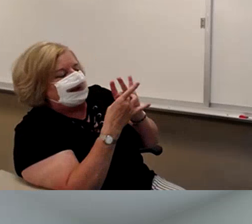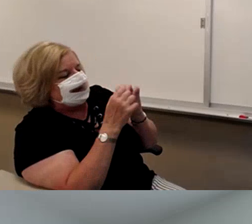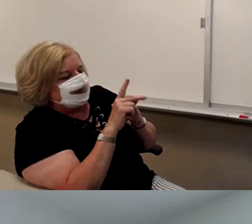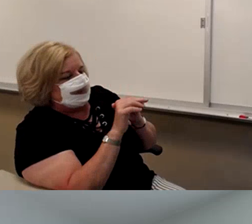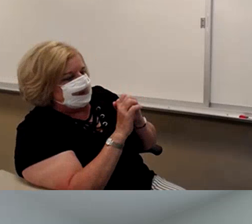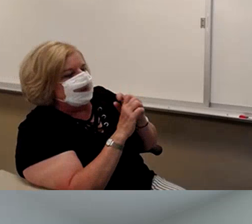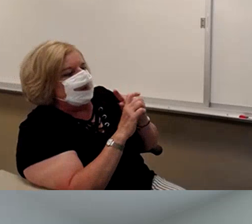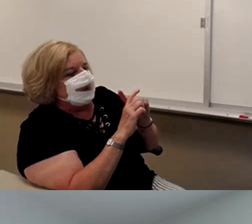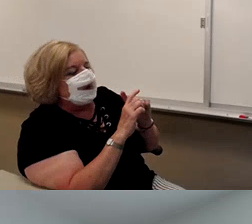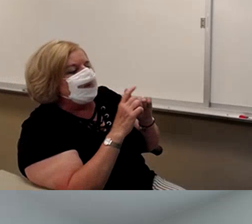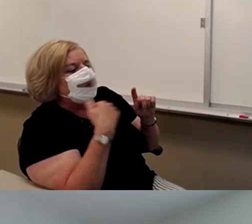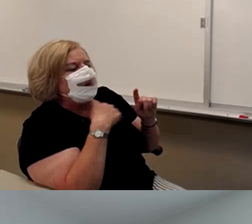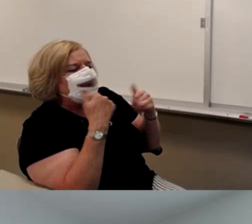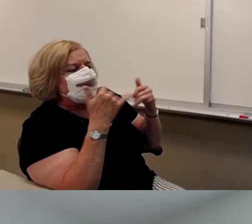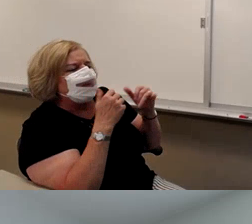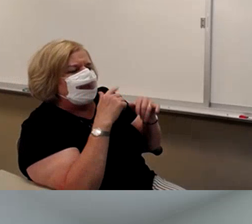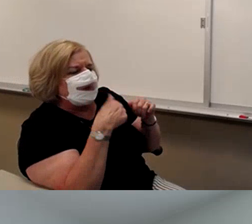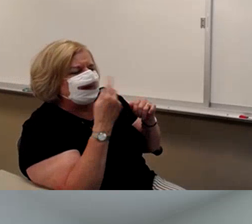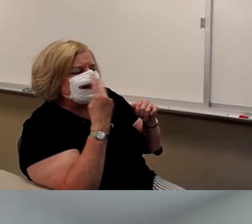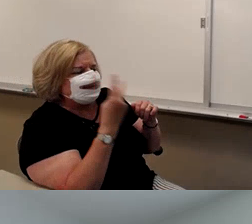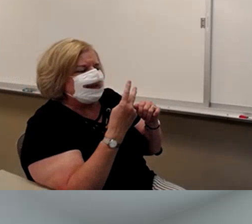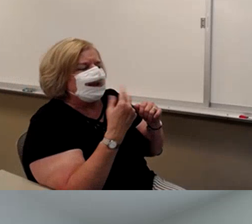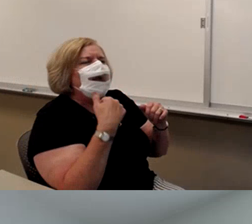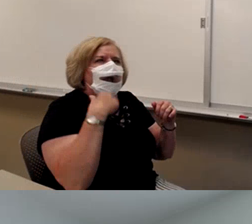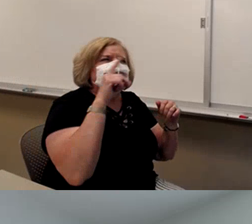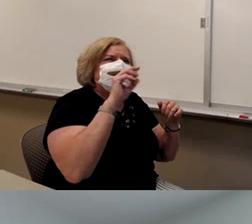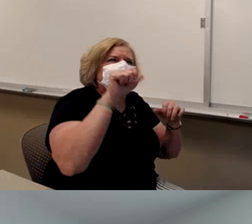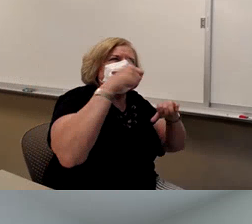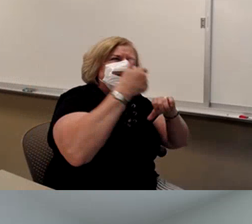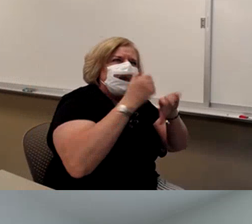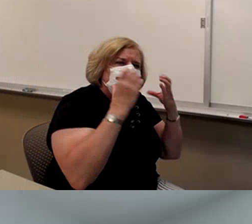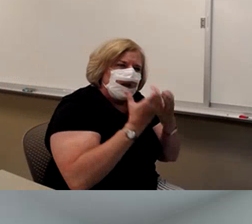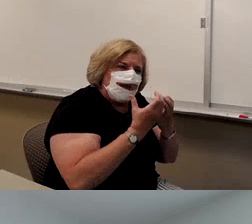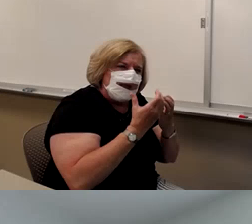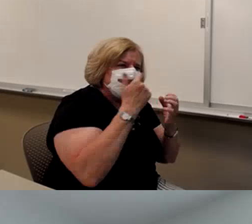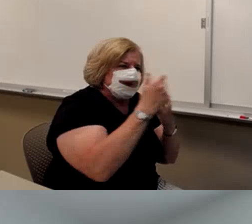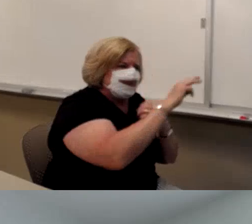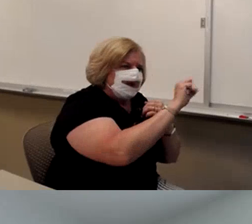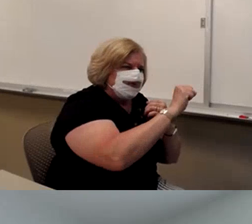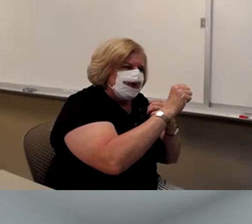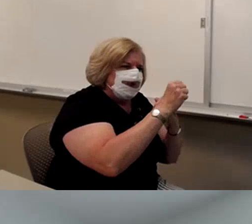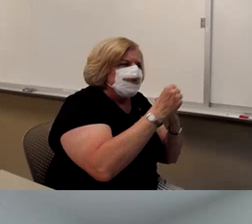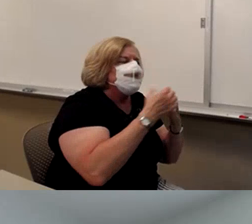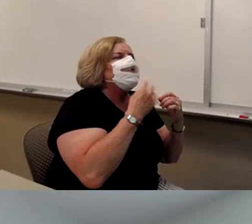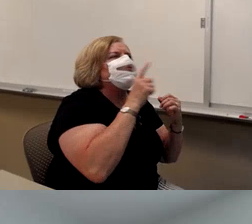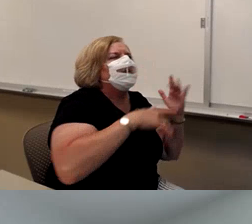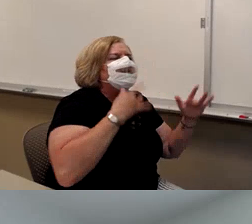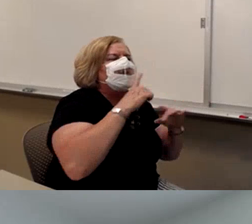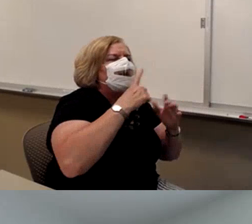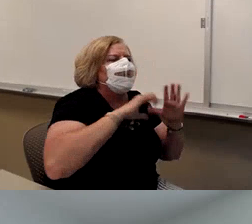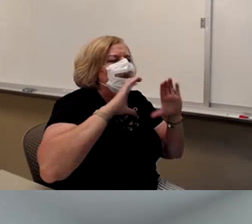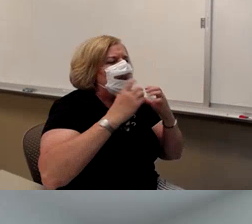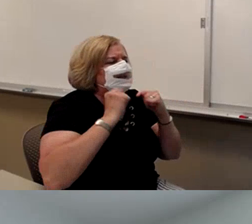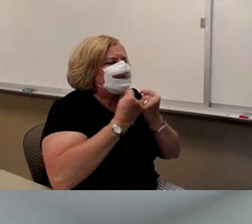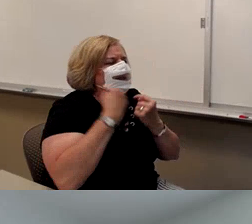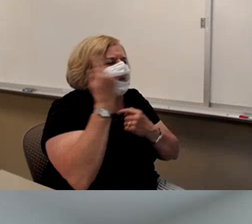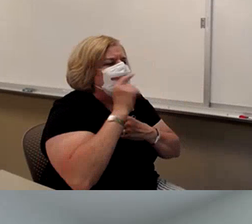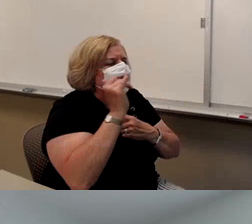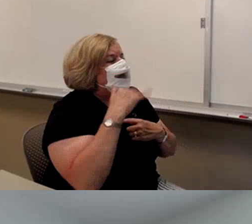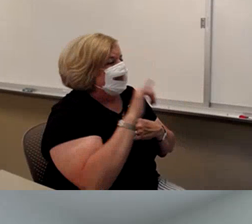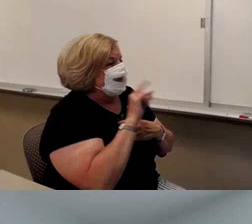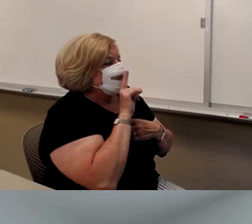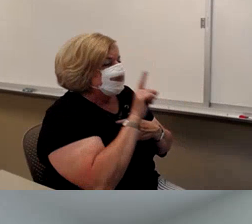actually set up a class because Microsoft was really excited about what a class team looked like. And that was really cool,